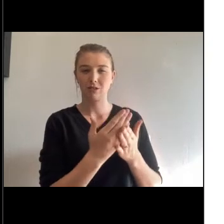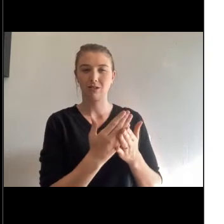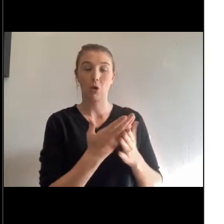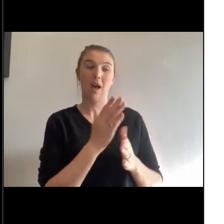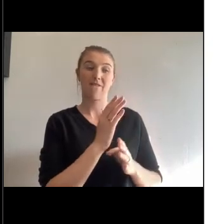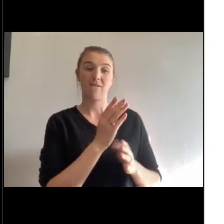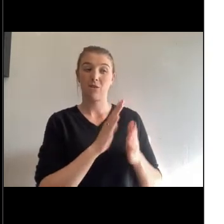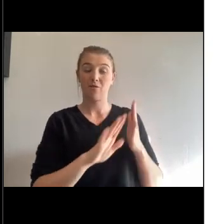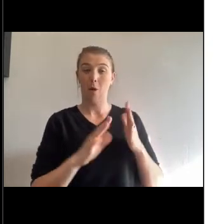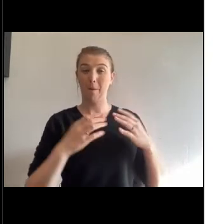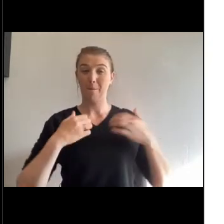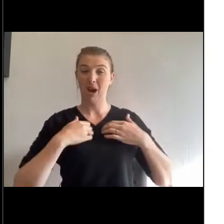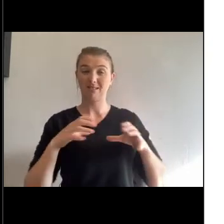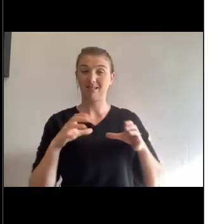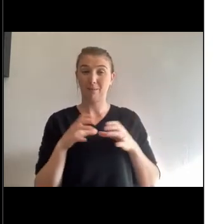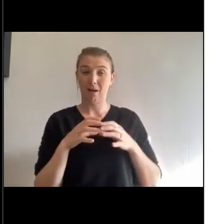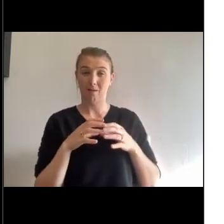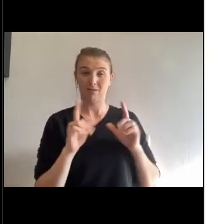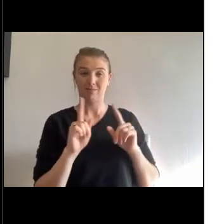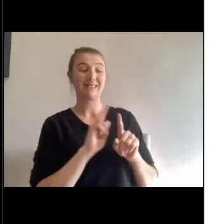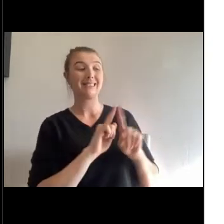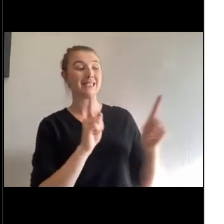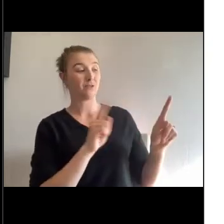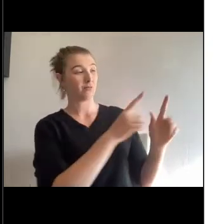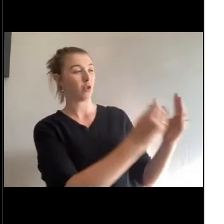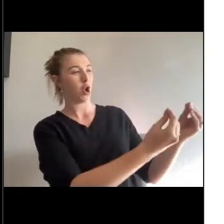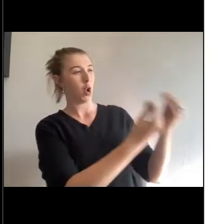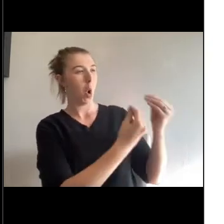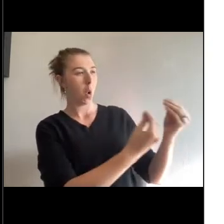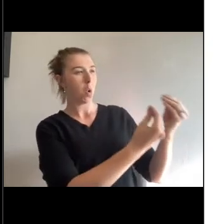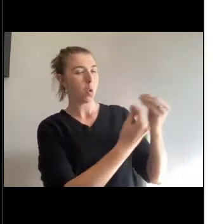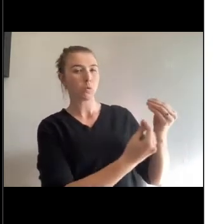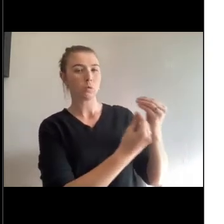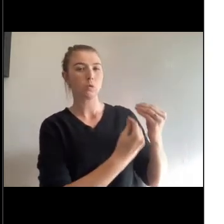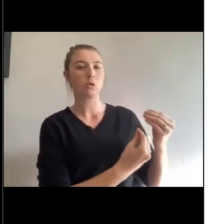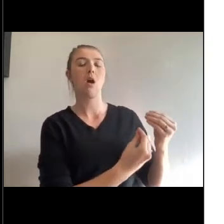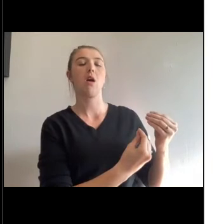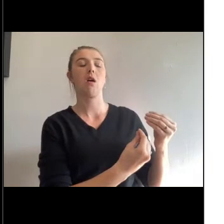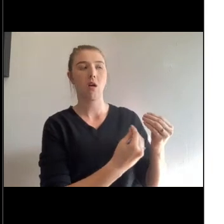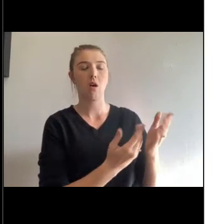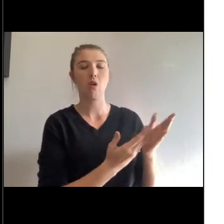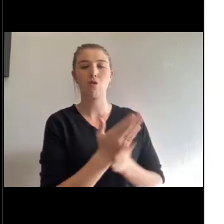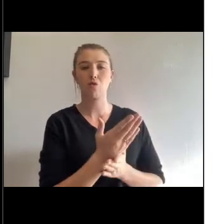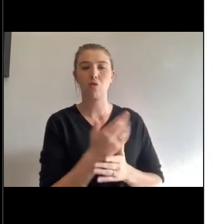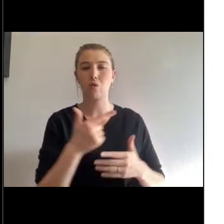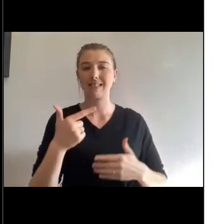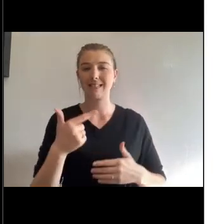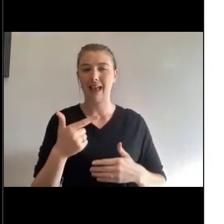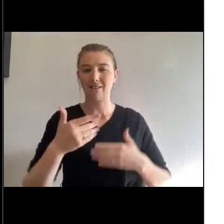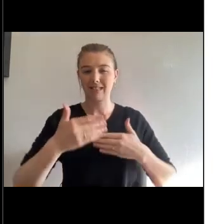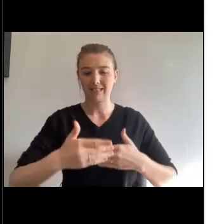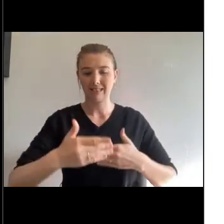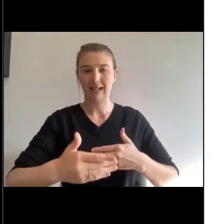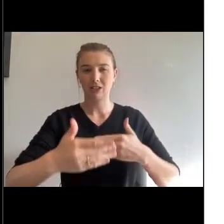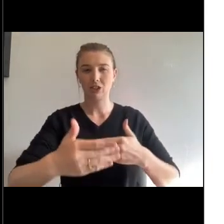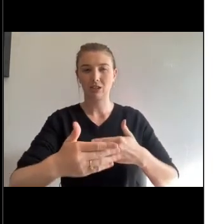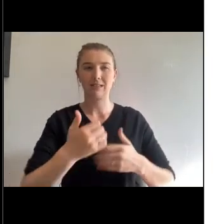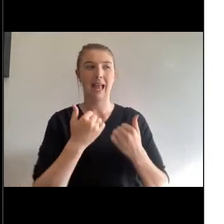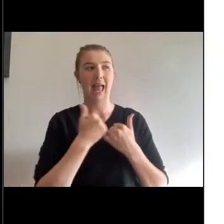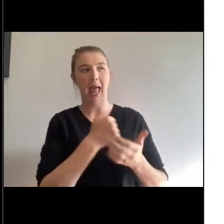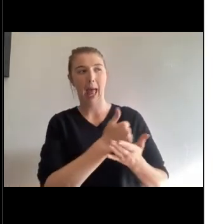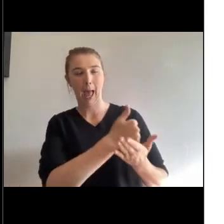And that coach was able to help me through those 7 sessions to understand what actually made me tick. What was